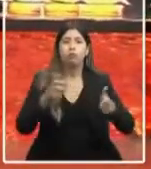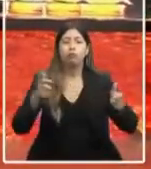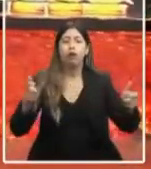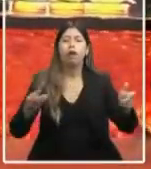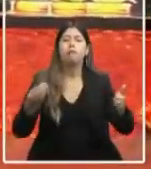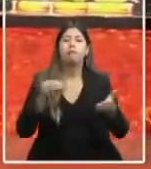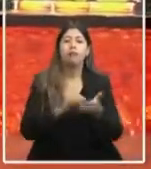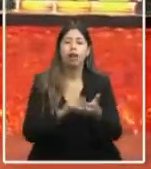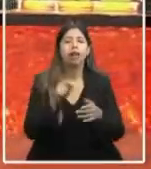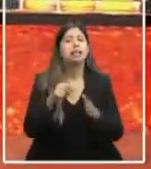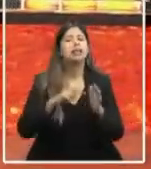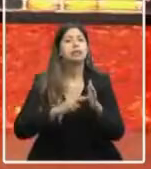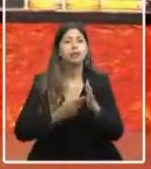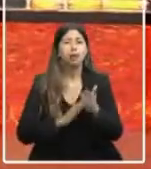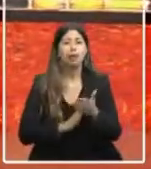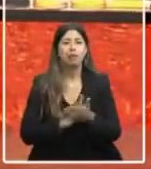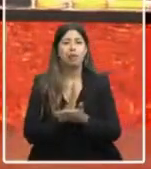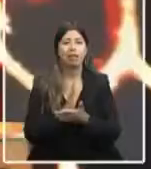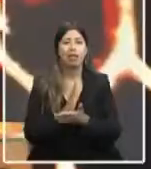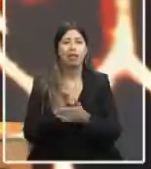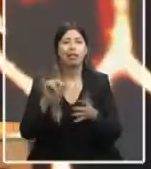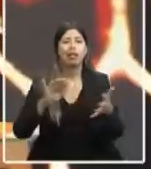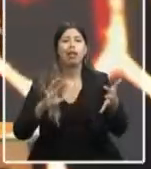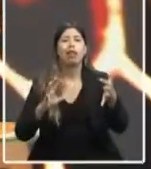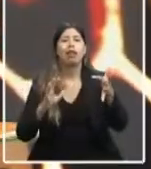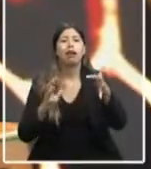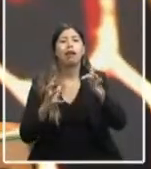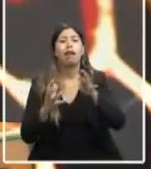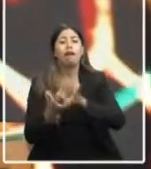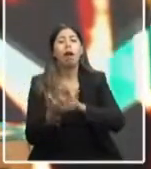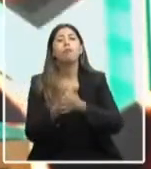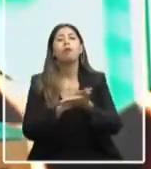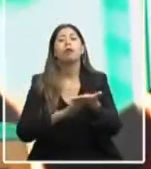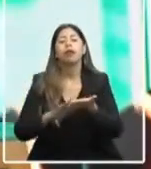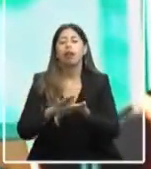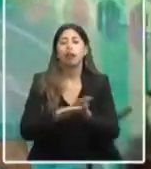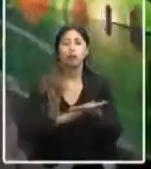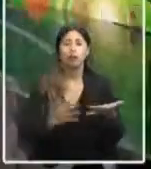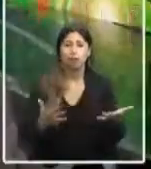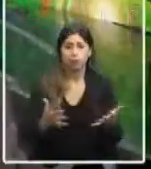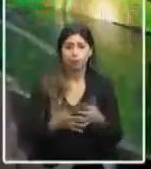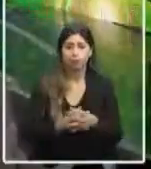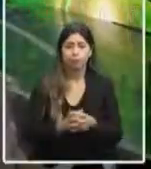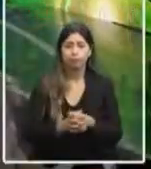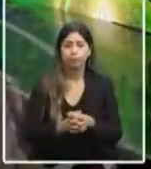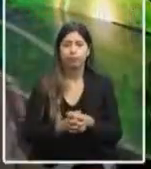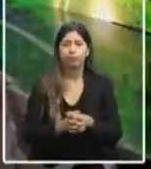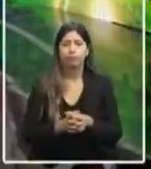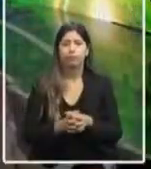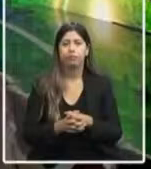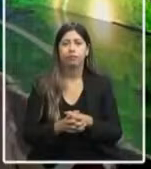more degraded. We're like mining nature out. So that's the first thing. And that's the one which needs to be